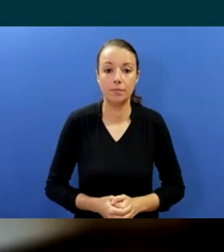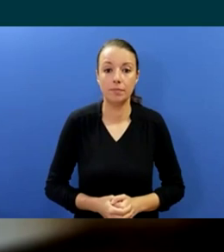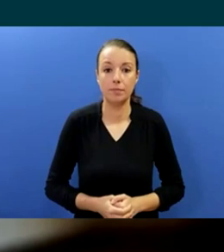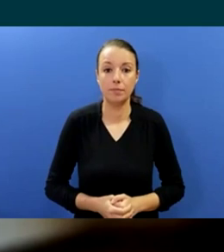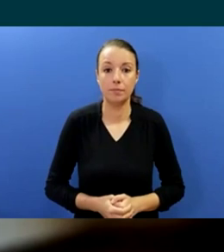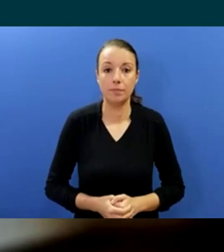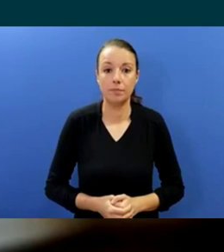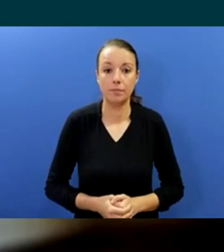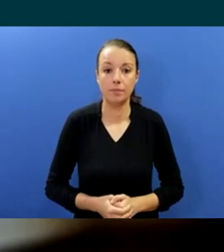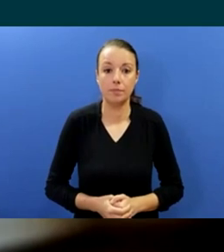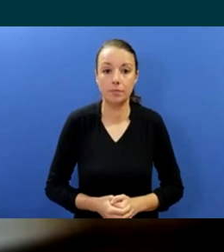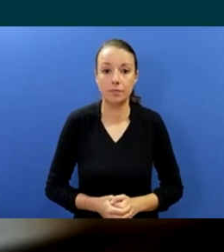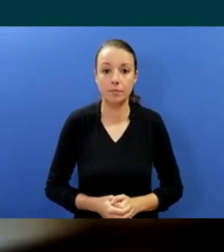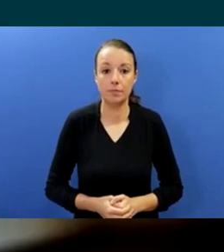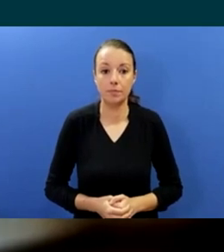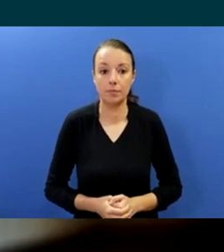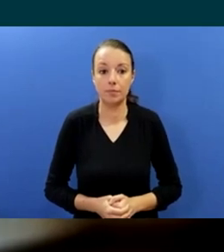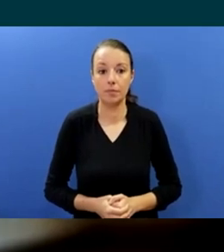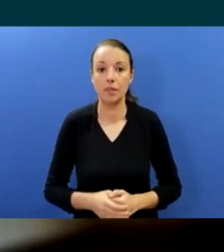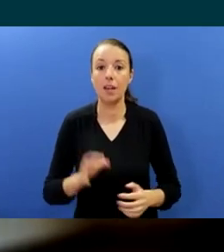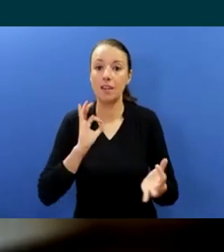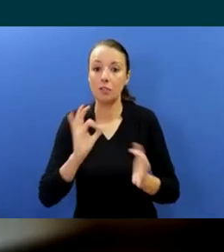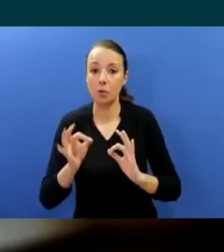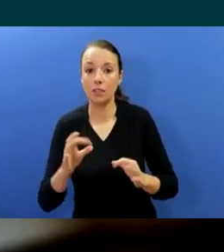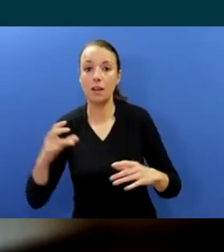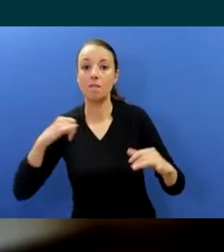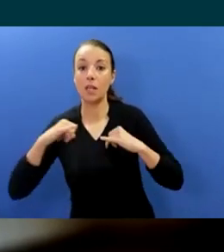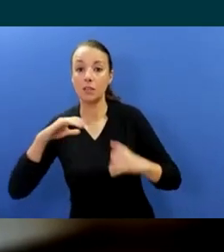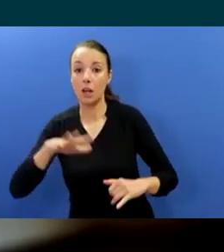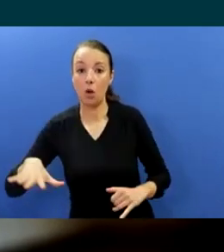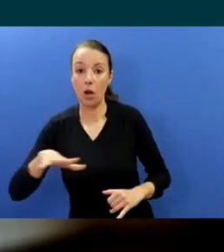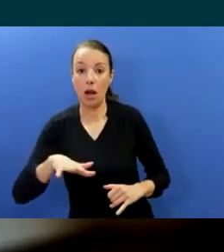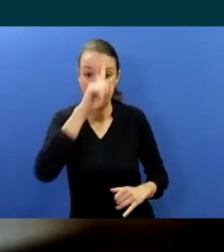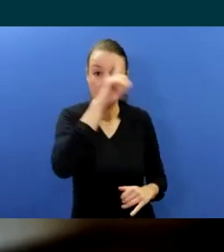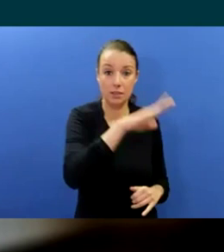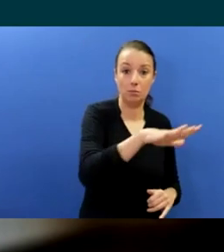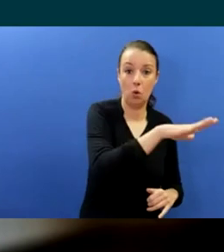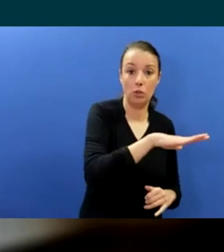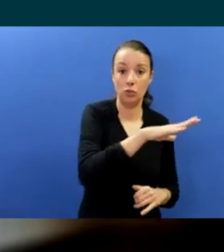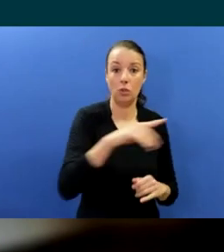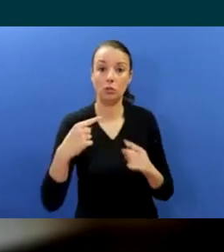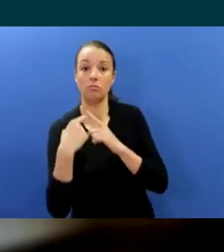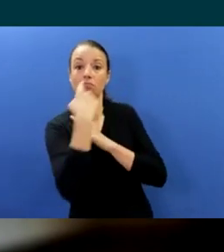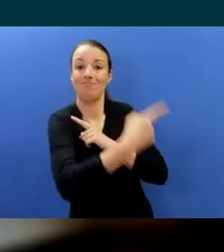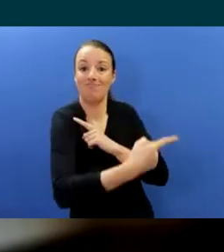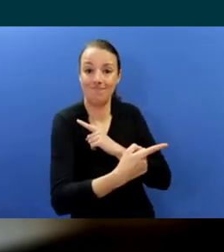authorities to the population, information which is absolutely essential for any type of